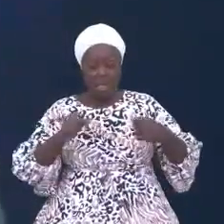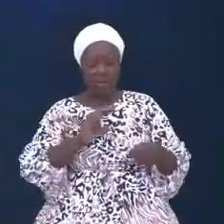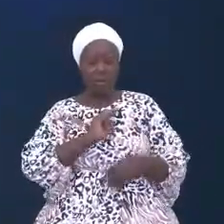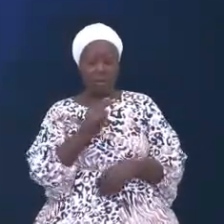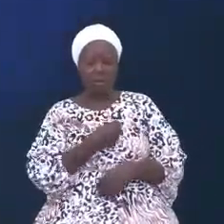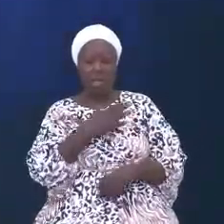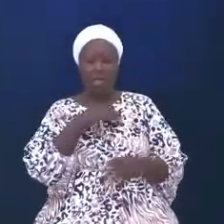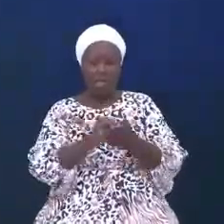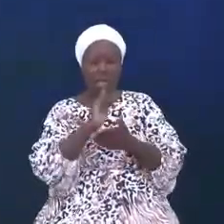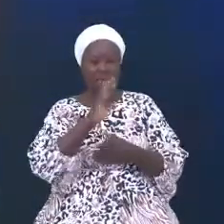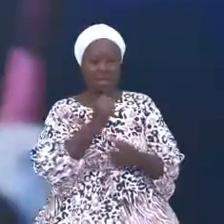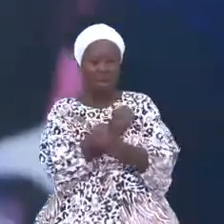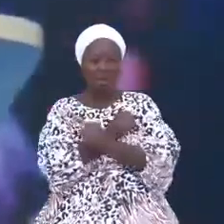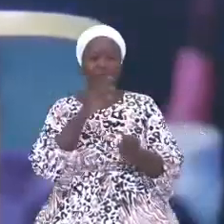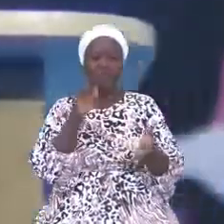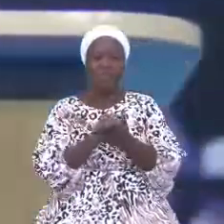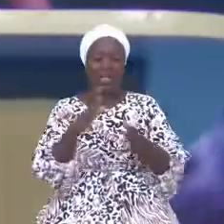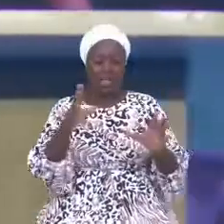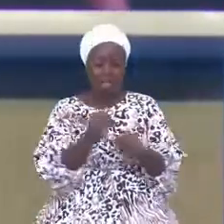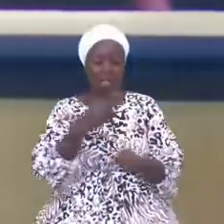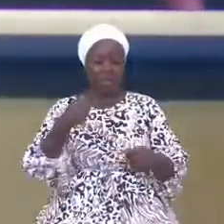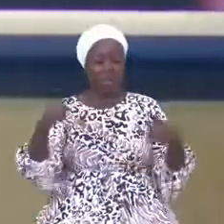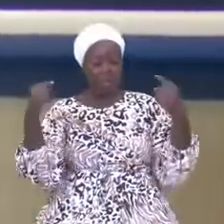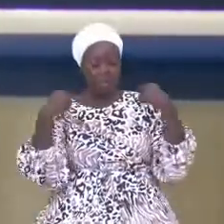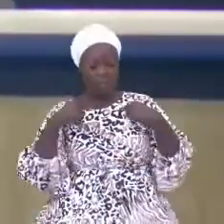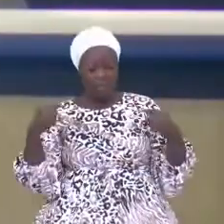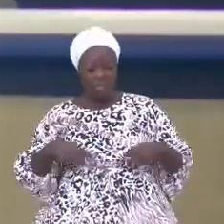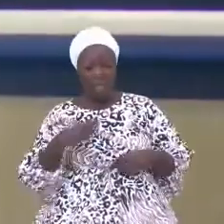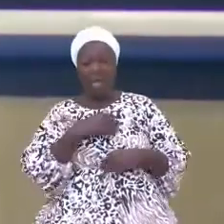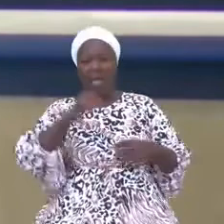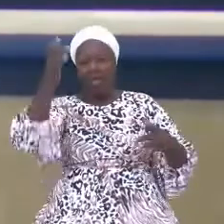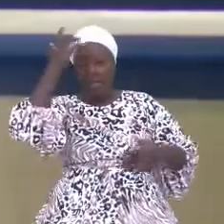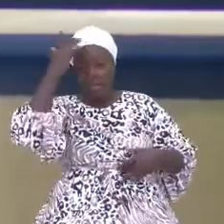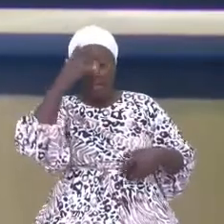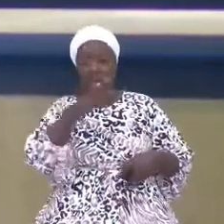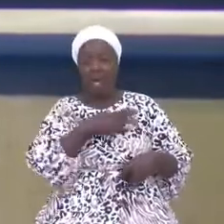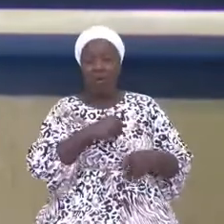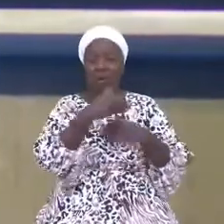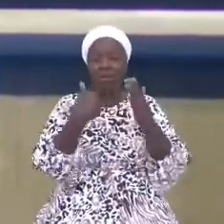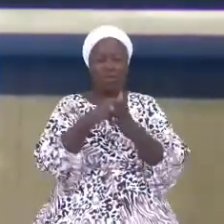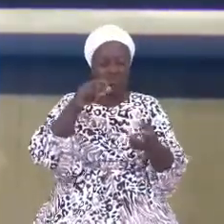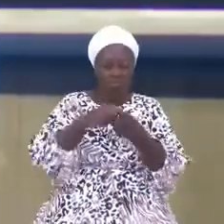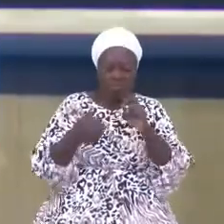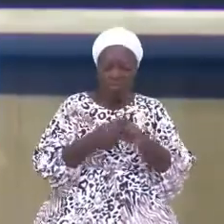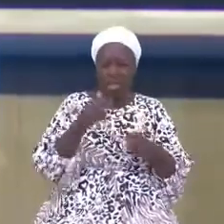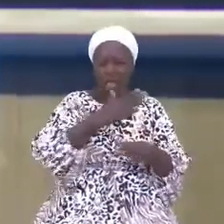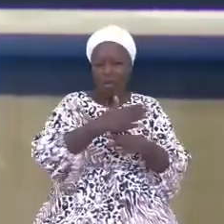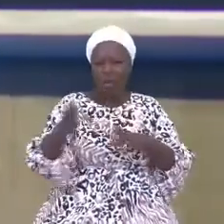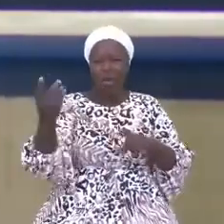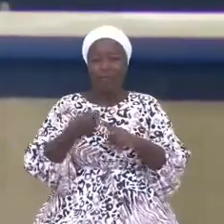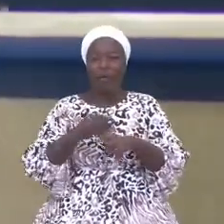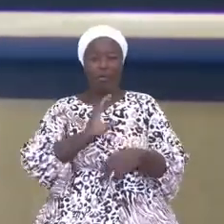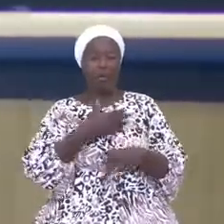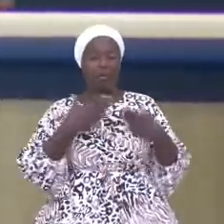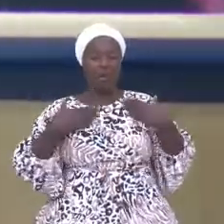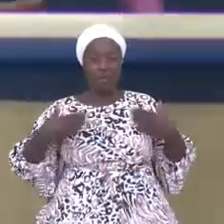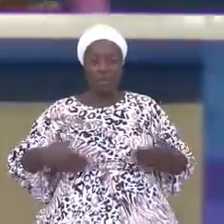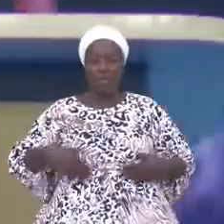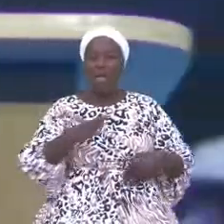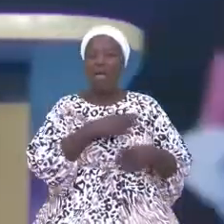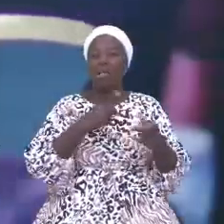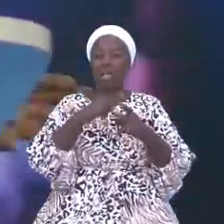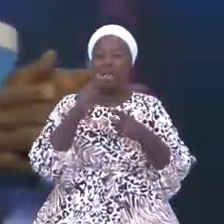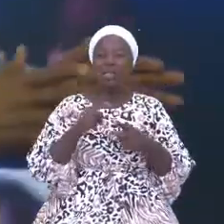that takes the pain and the sickness and the infirmity away from our body. He